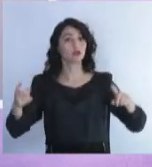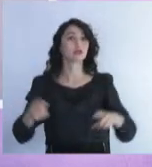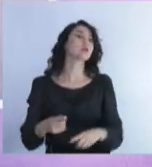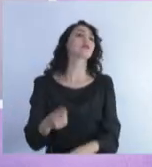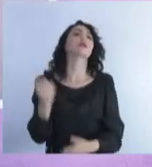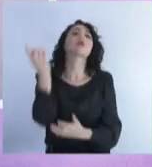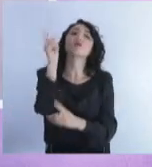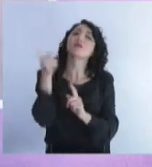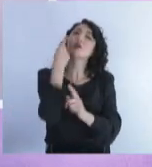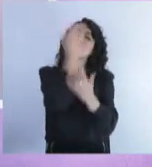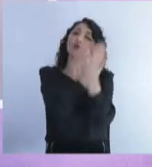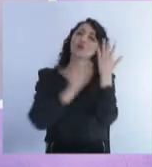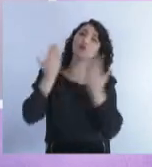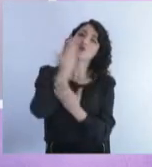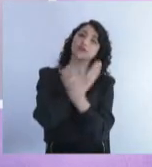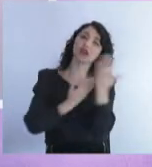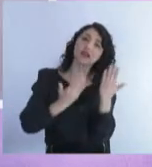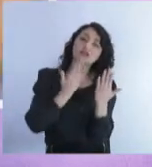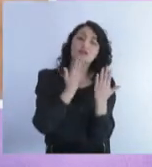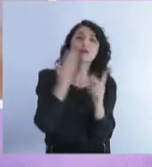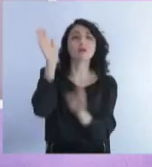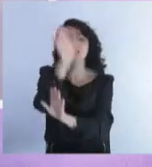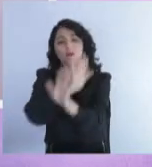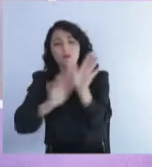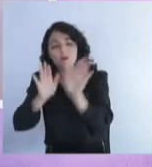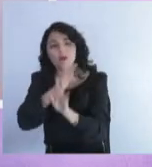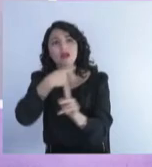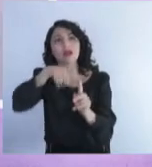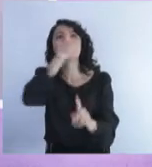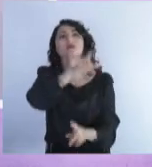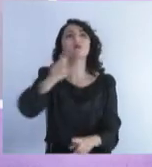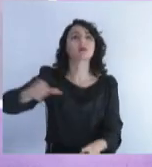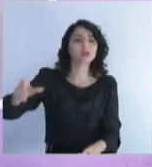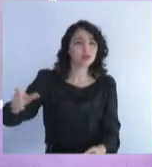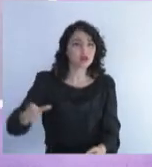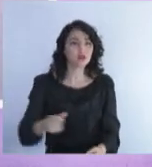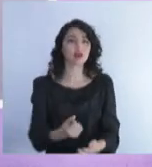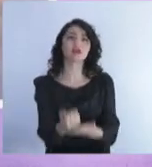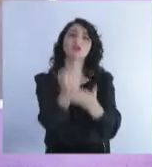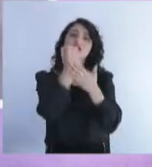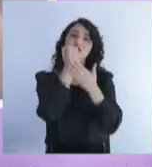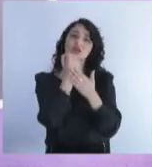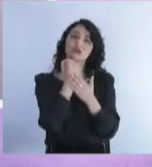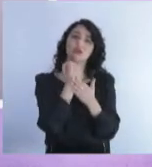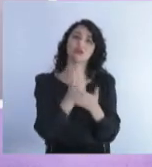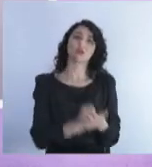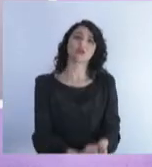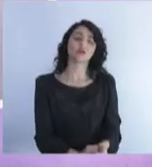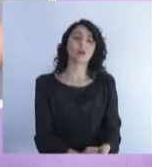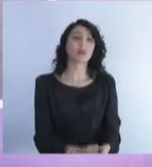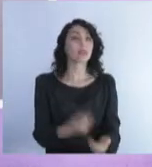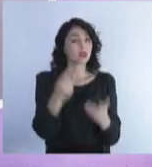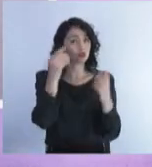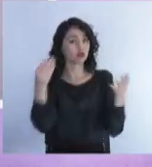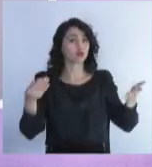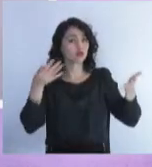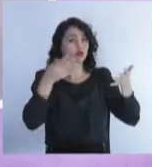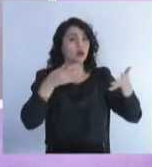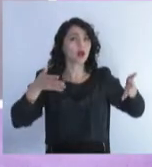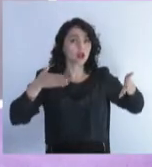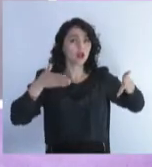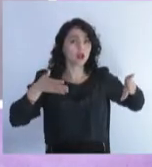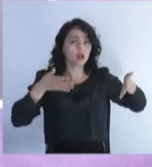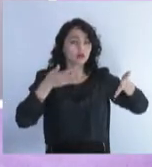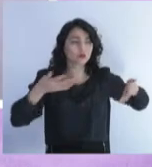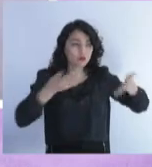take care of themselves, how to care for other people, how to tune in. And it's added on to the standard academic curriculum,